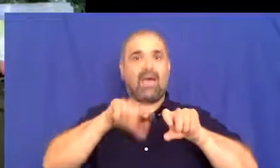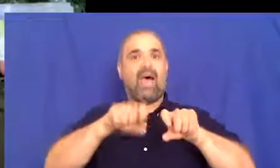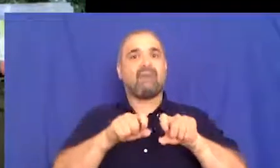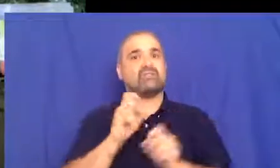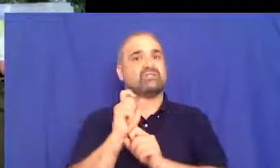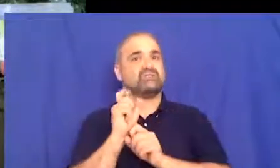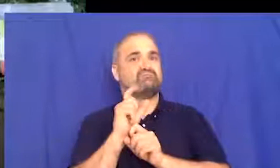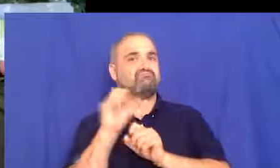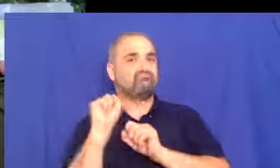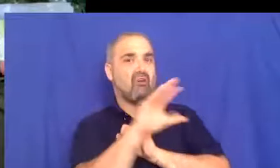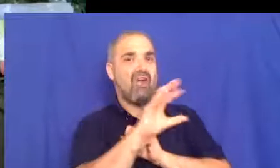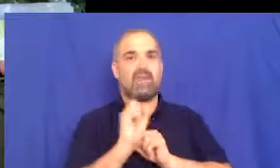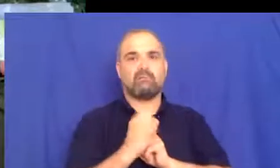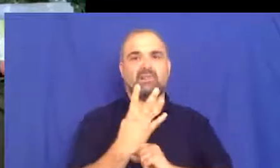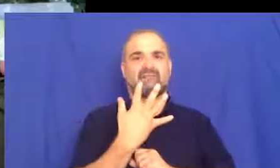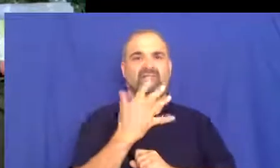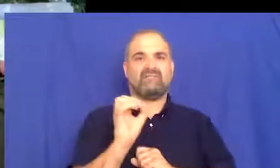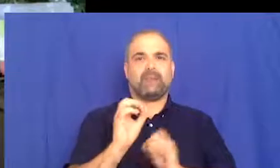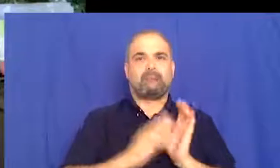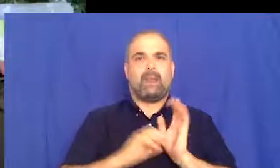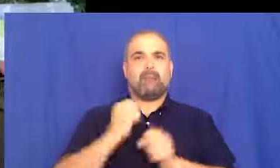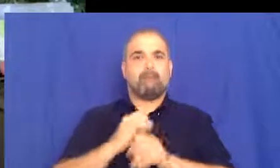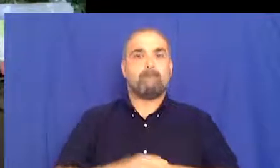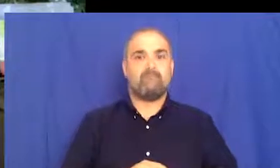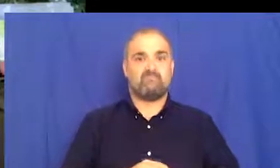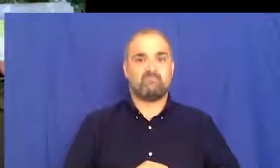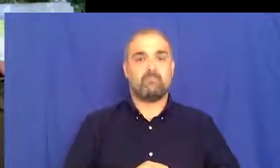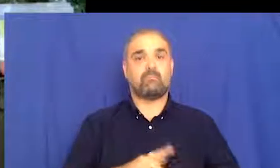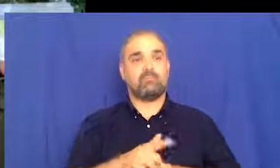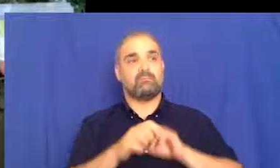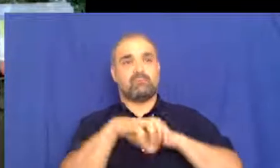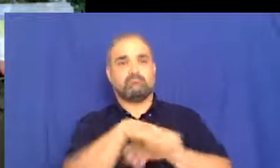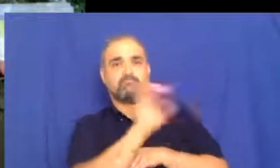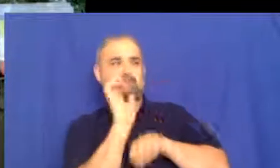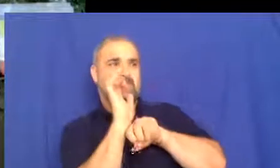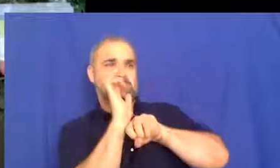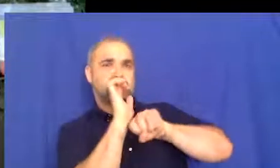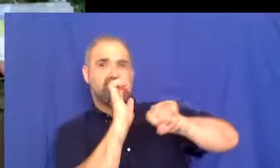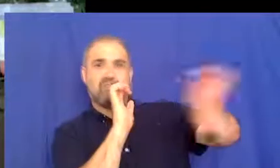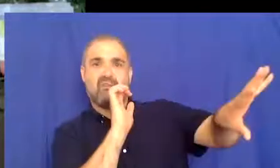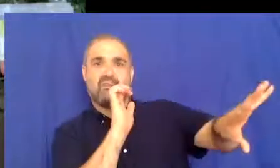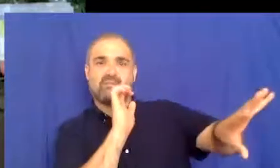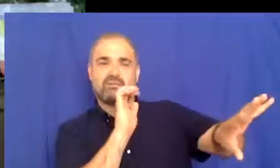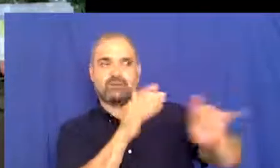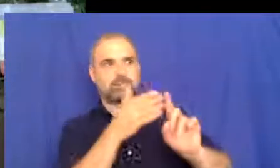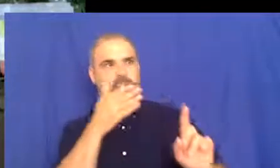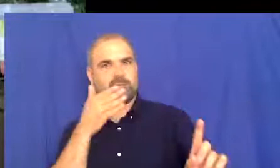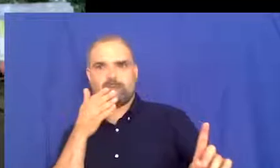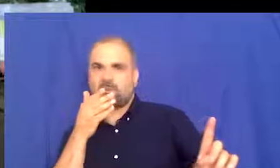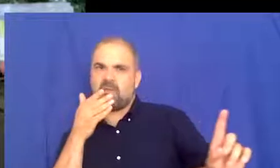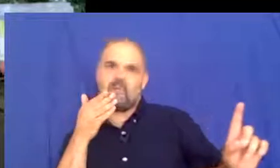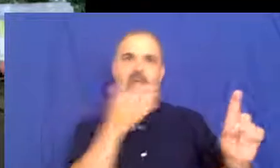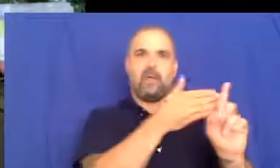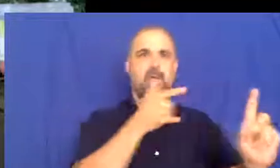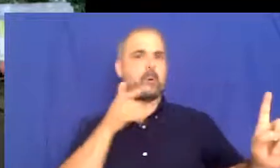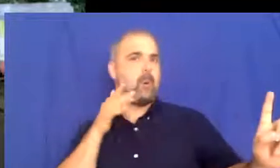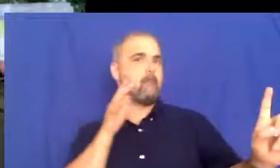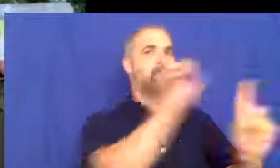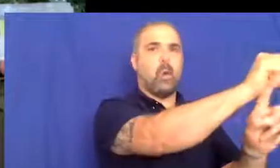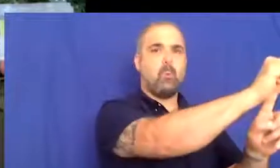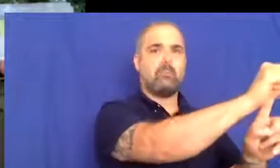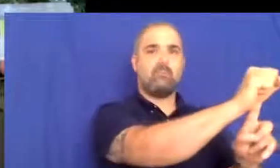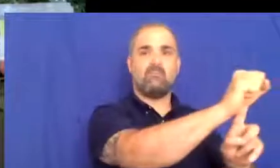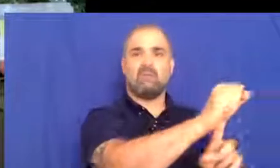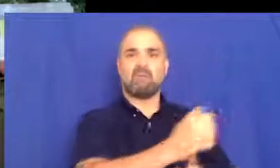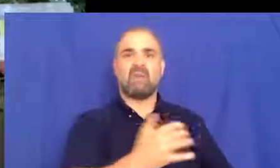also very, very effective amount of spray. Now what she would do is spray that animal, And she can spray with accuracy about 15 foot,